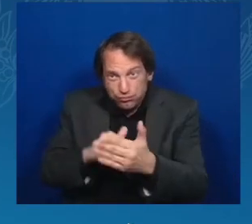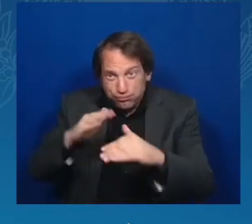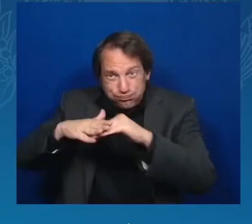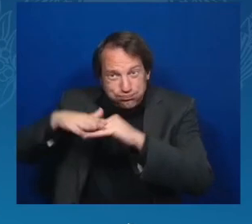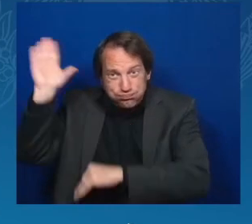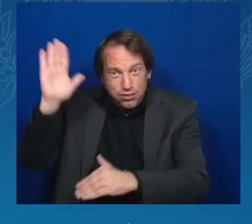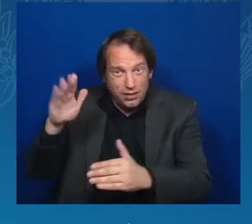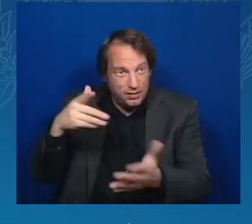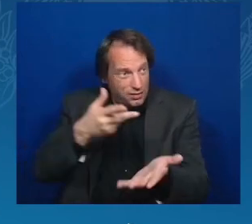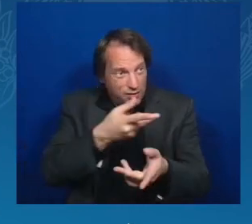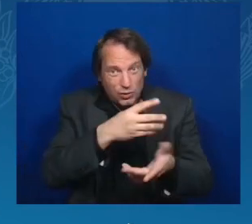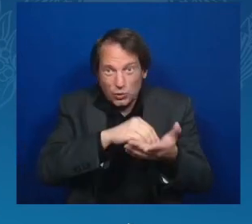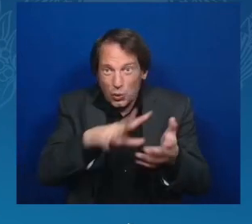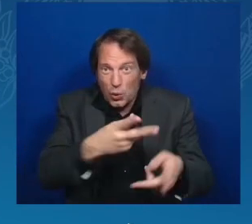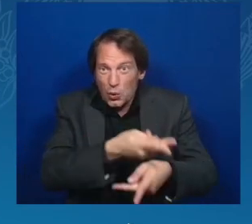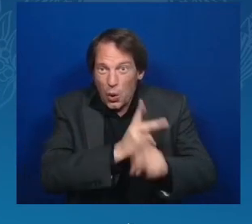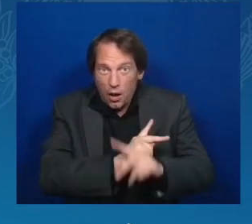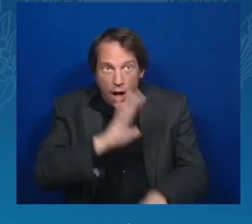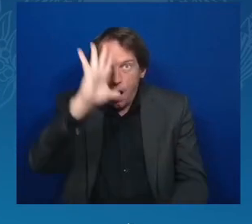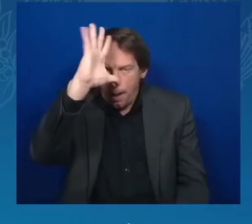I wish you could have seen it. There was dancing.